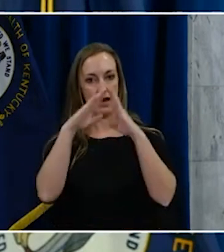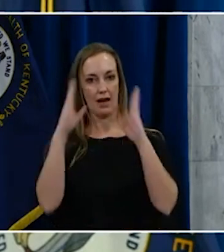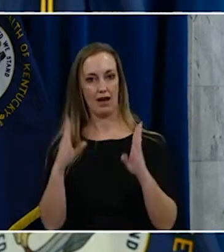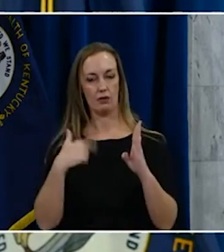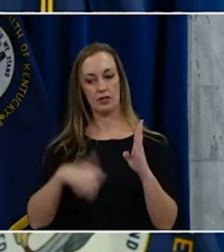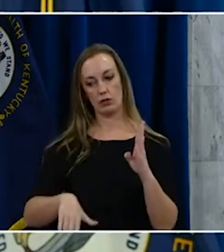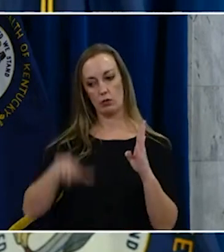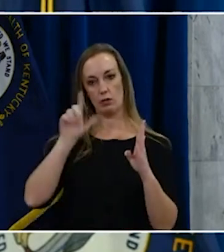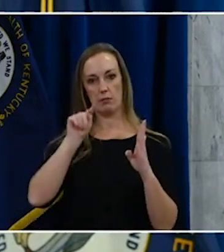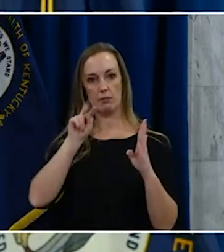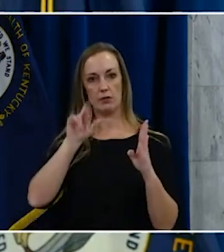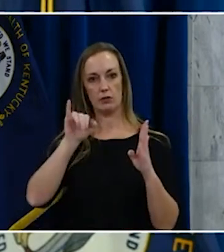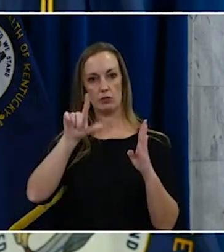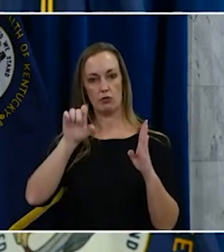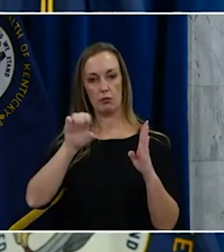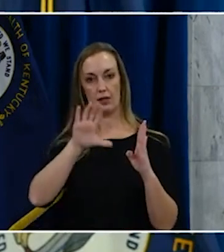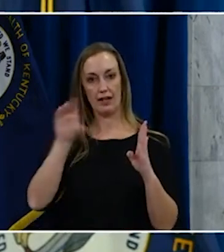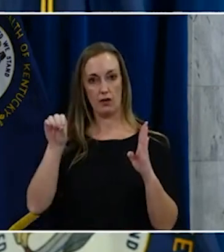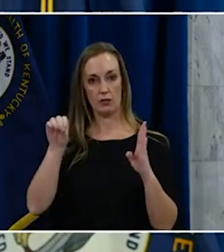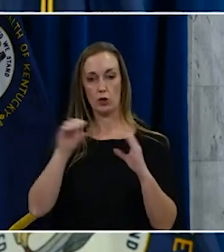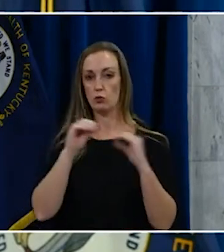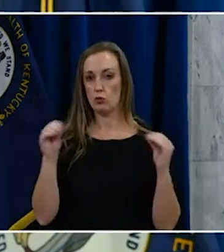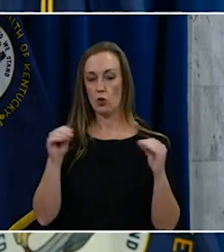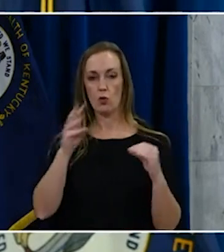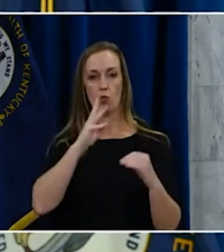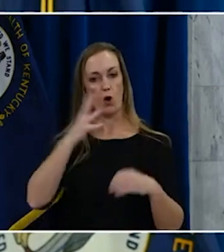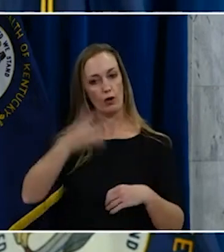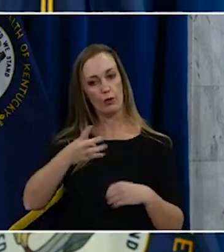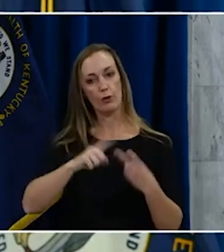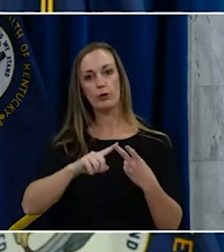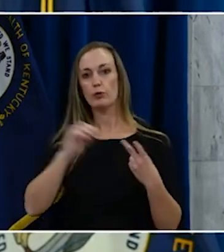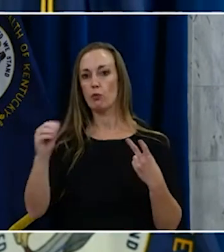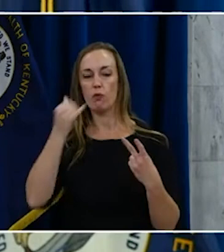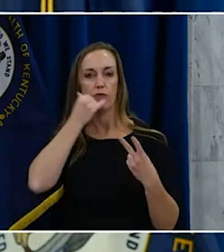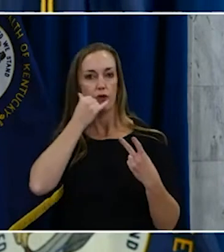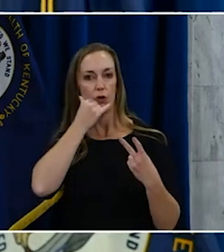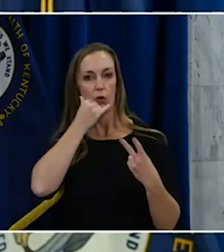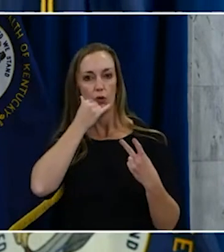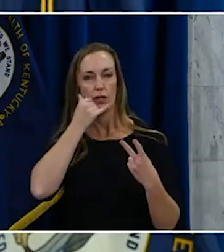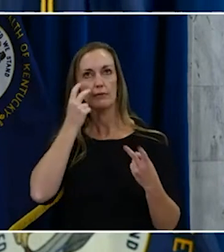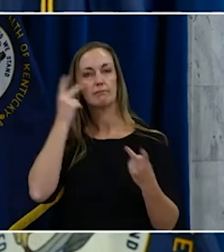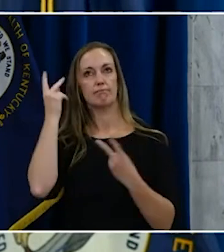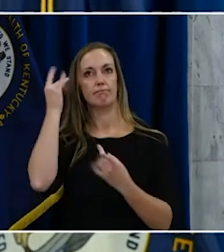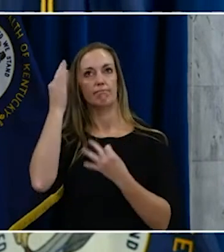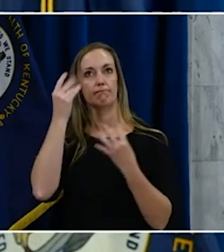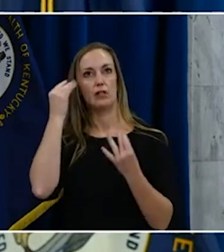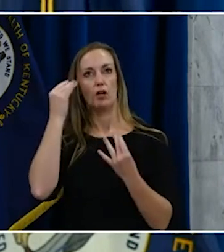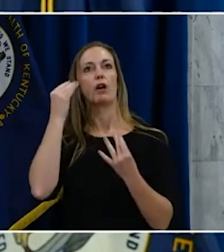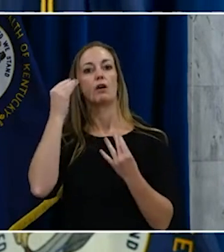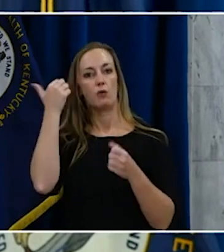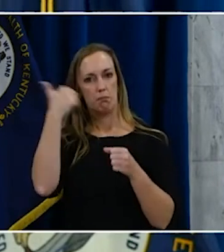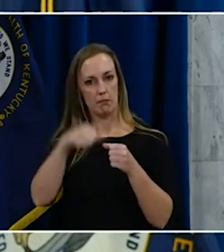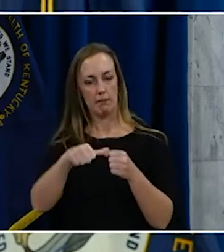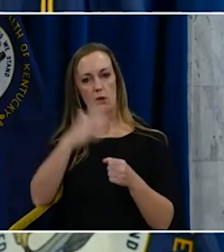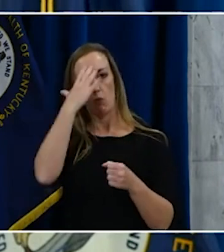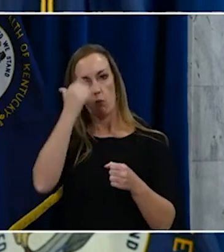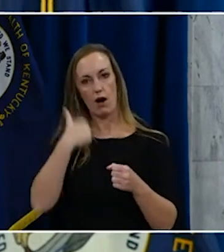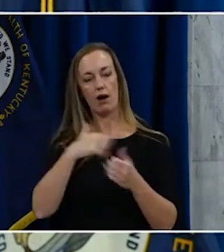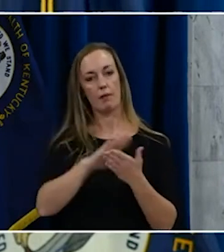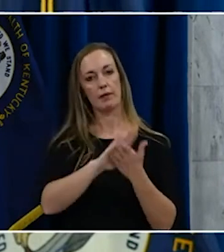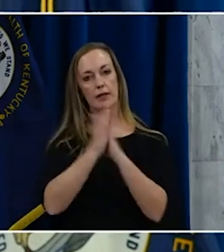Trimble County, with no running water and no telephone, it helps me just reflect on why I became a teacher in the first